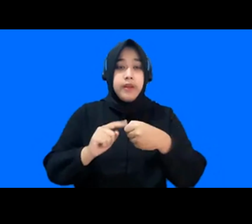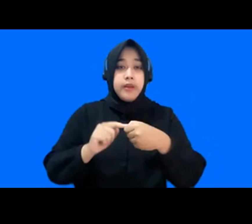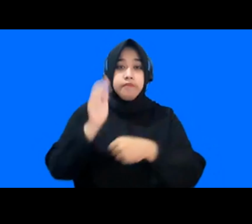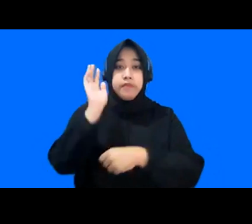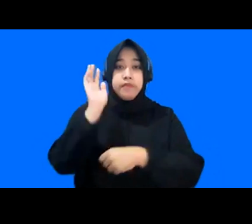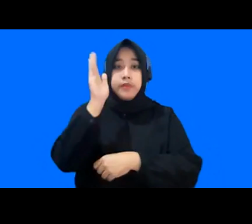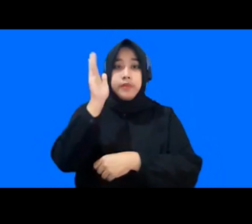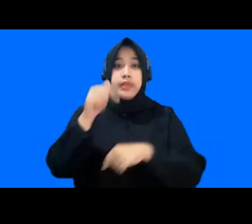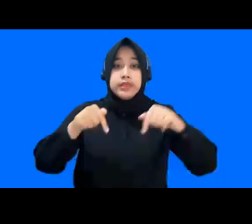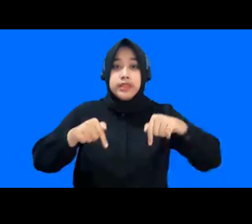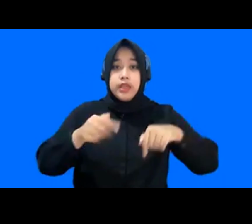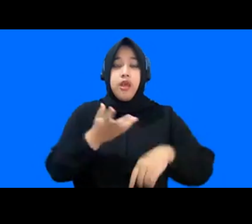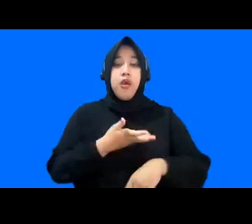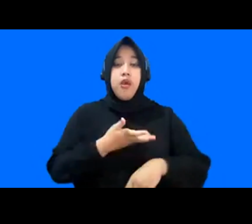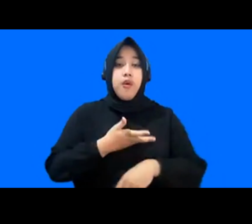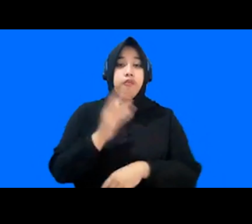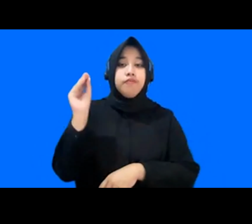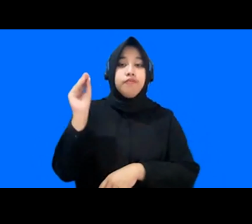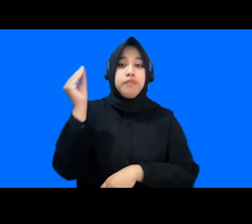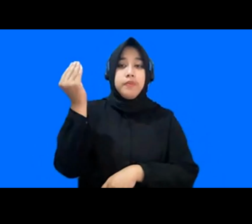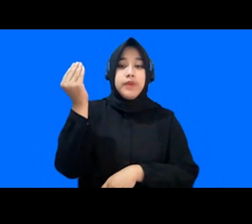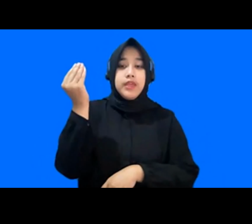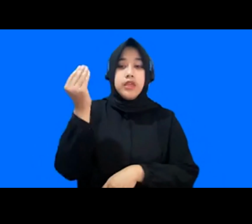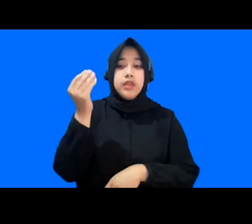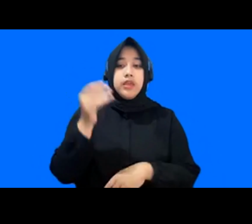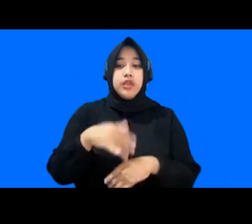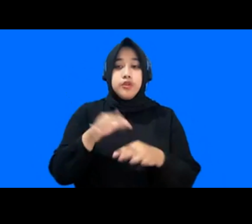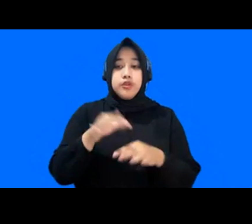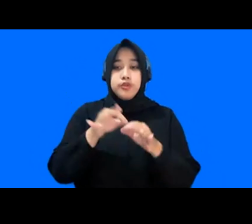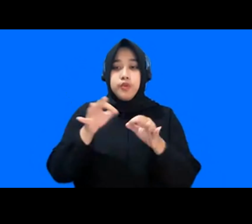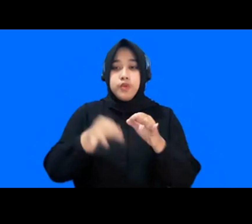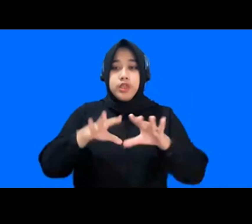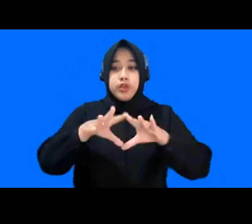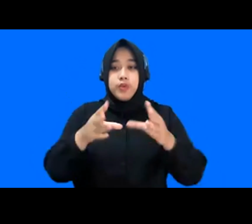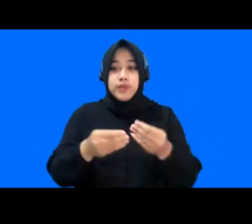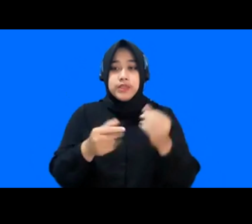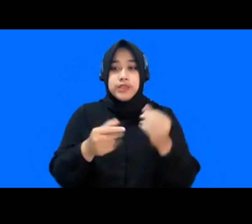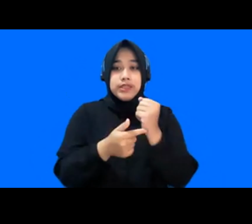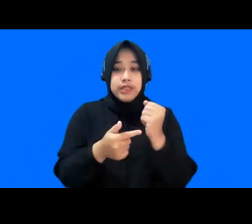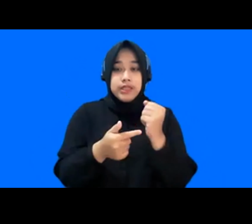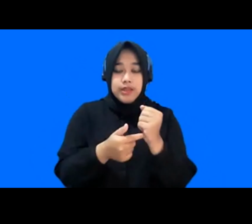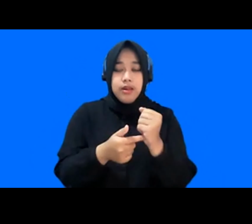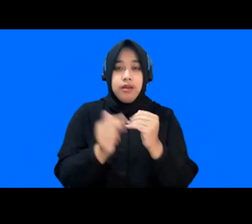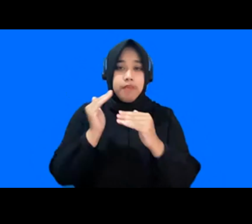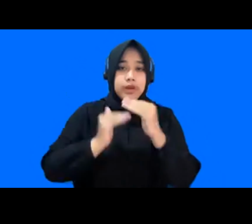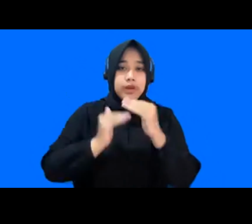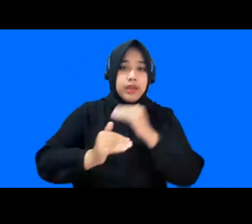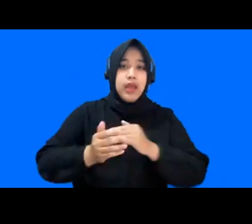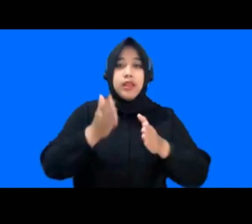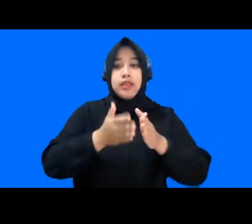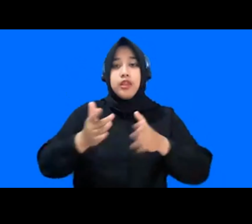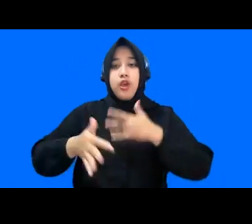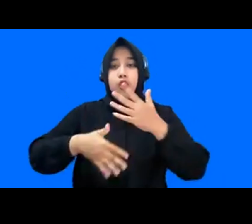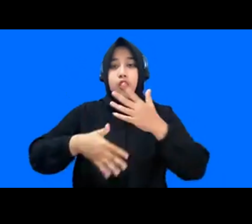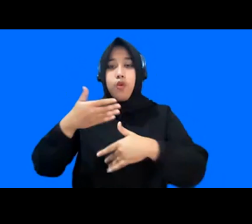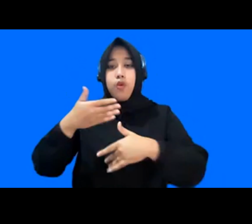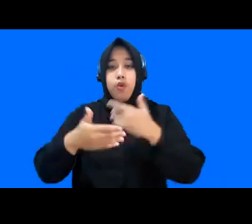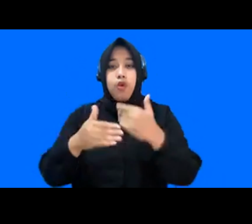and inclusive solutions on improving urban governance. So each of these speakers will have a 20-minute